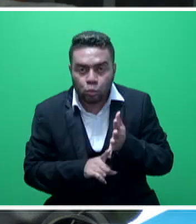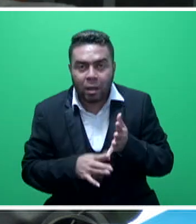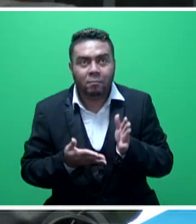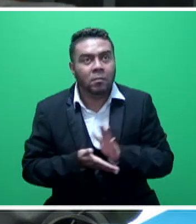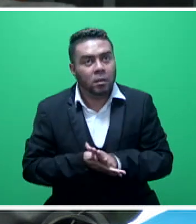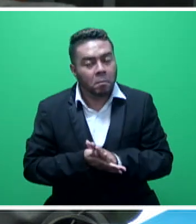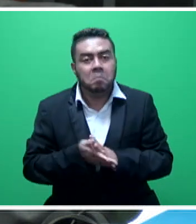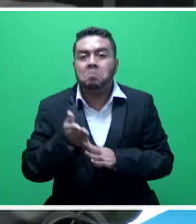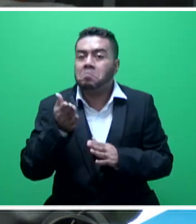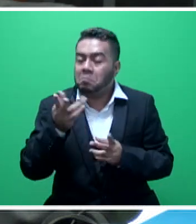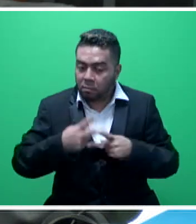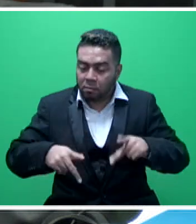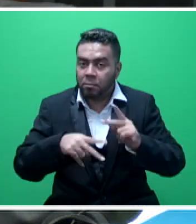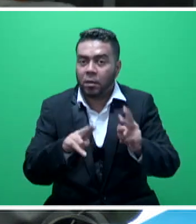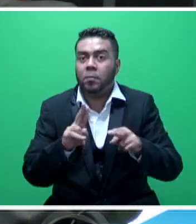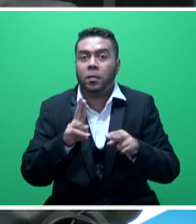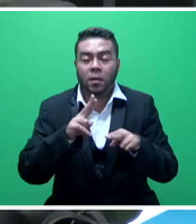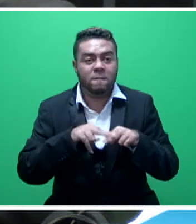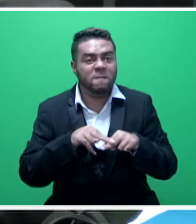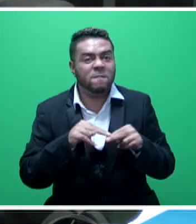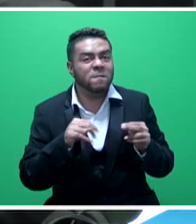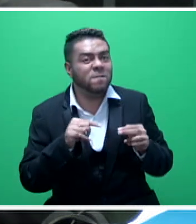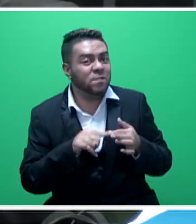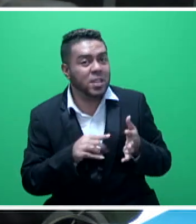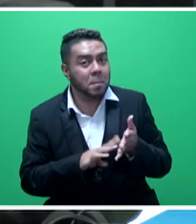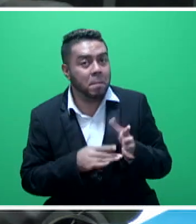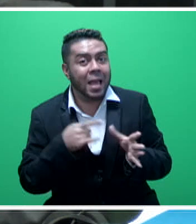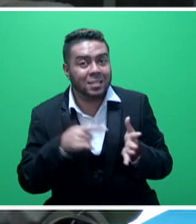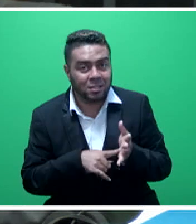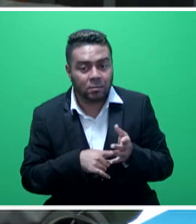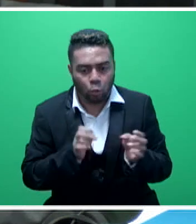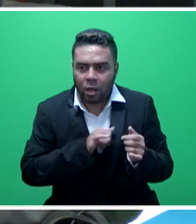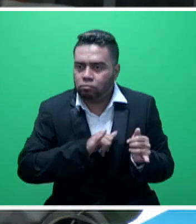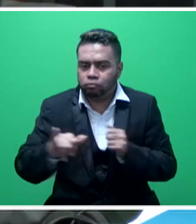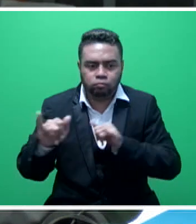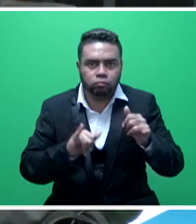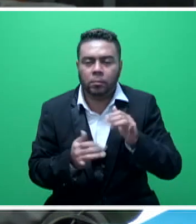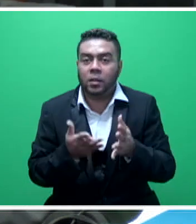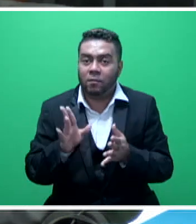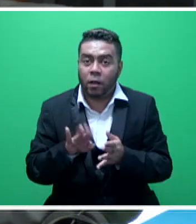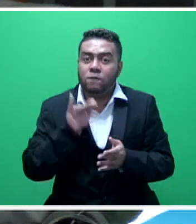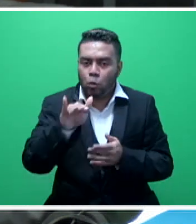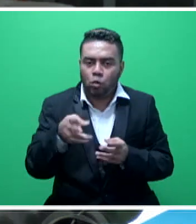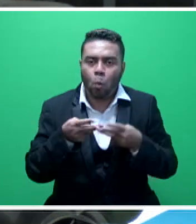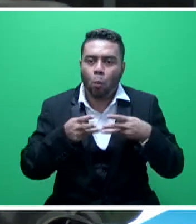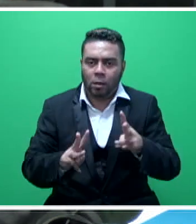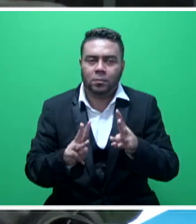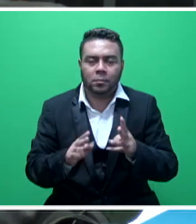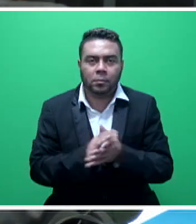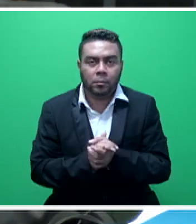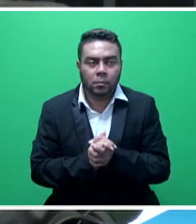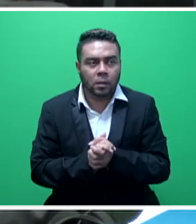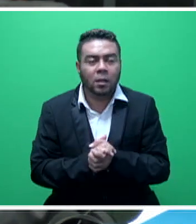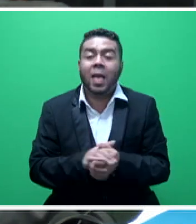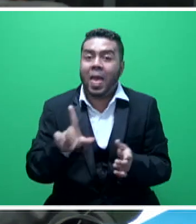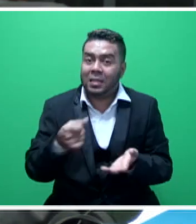activities, support the FEMAT capability which will be required if there is future waves of infection in the community,